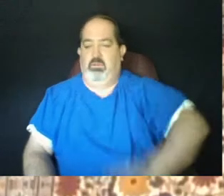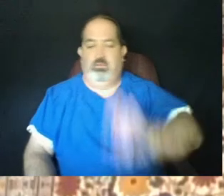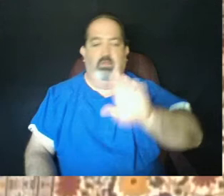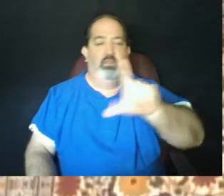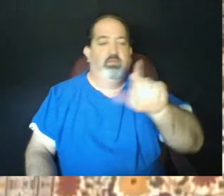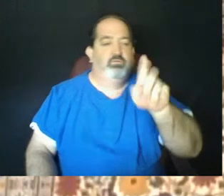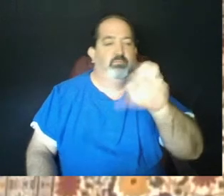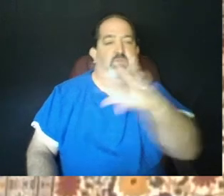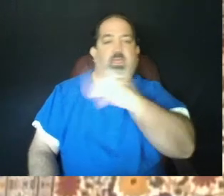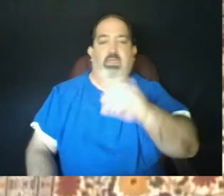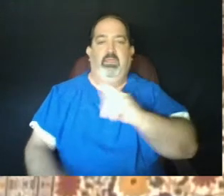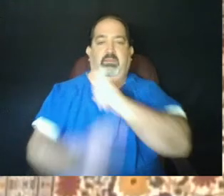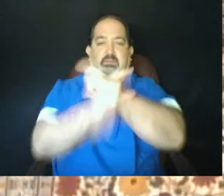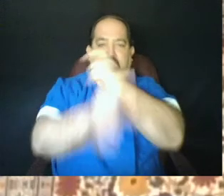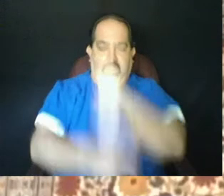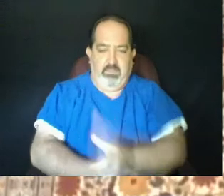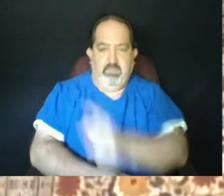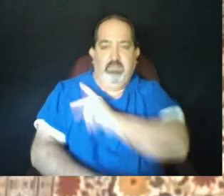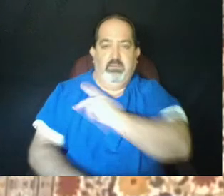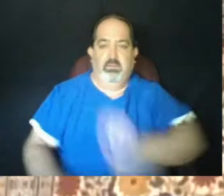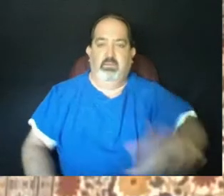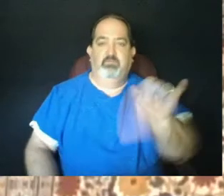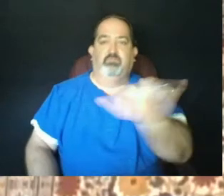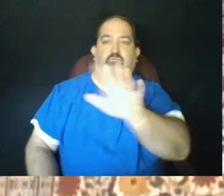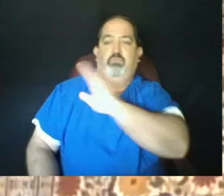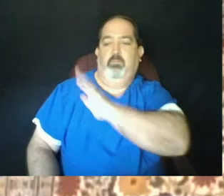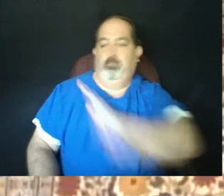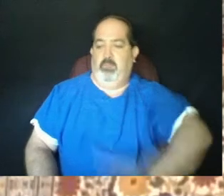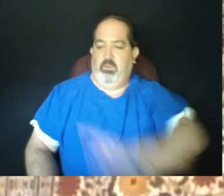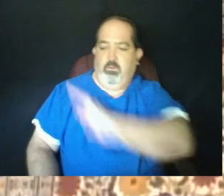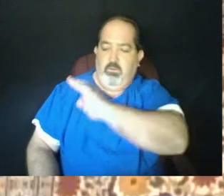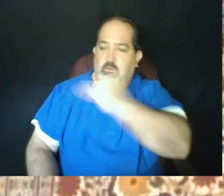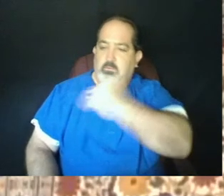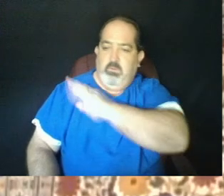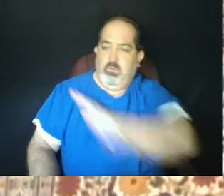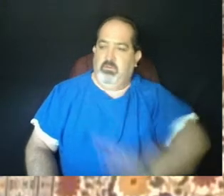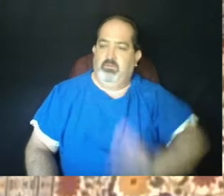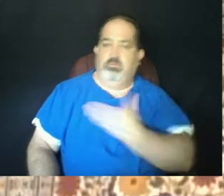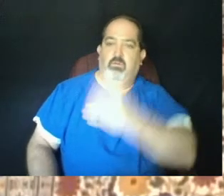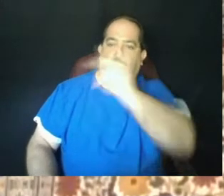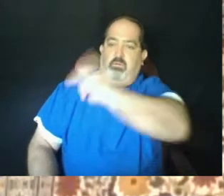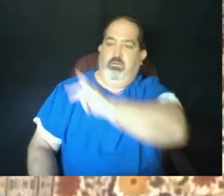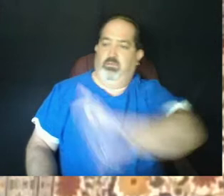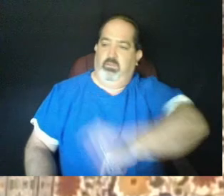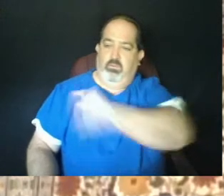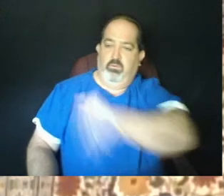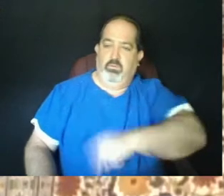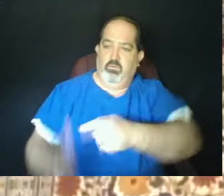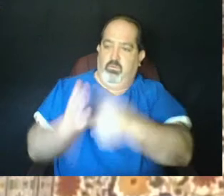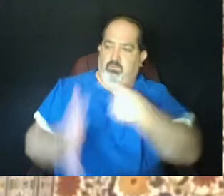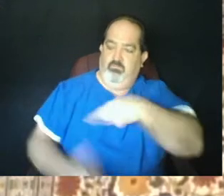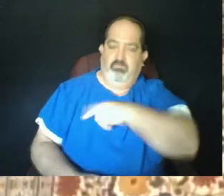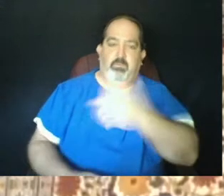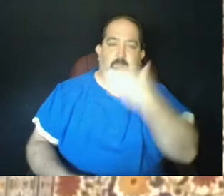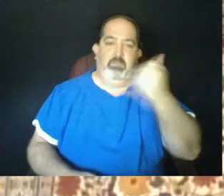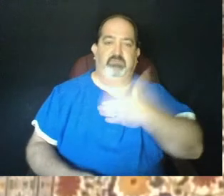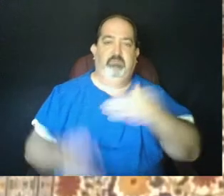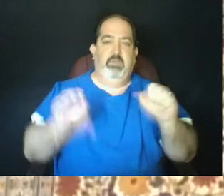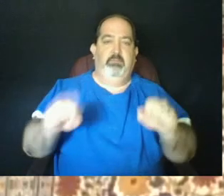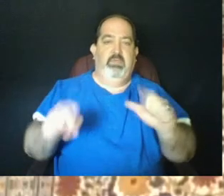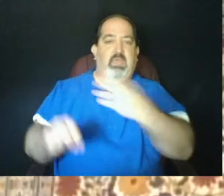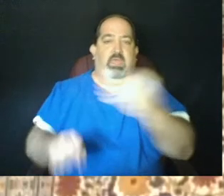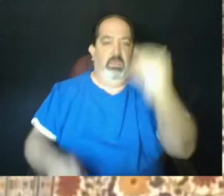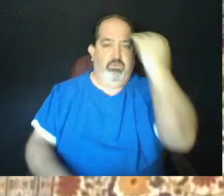such ways as my Lord Baron and Lady Baroness and our sovereigns lawfully require of me, and to the best of my ability and